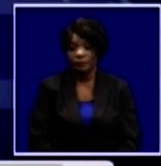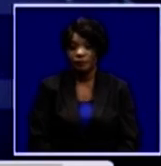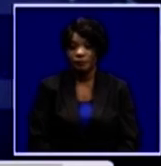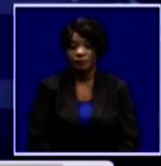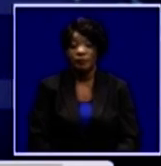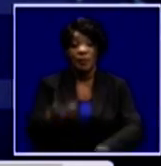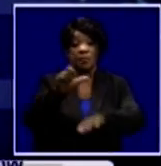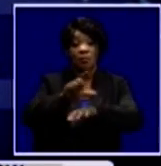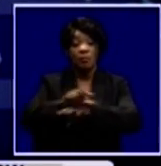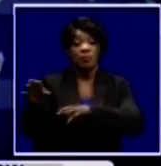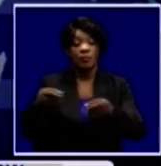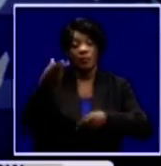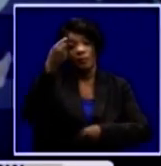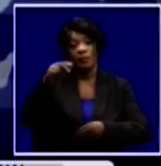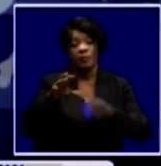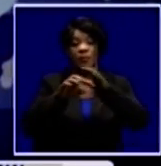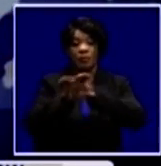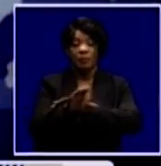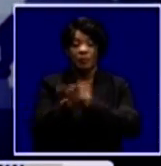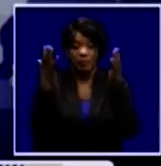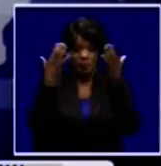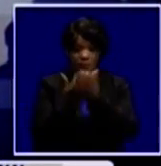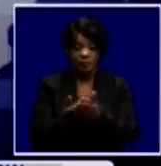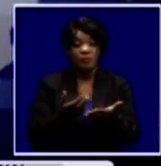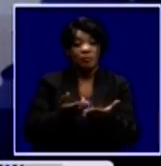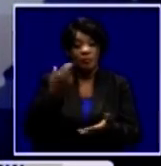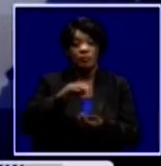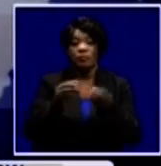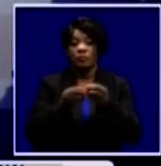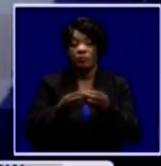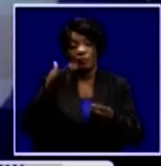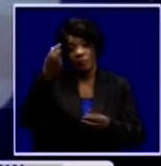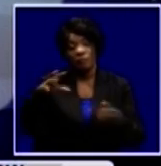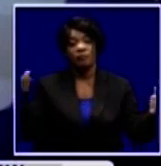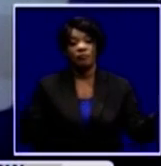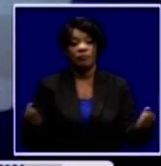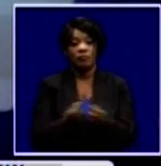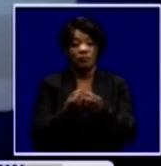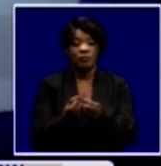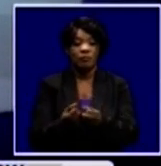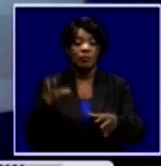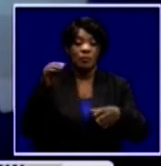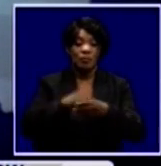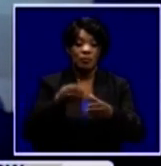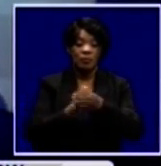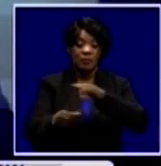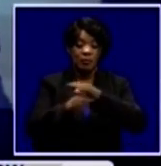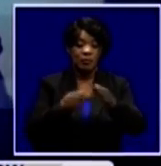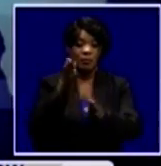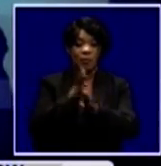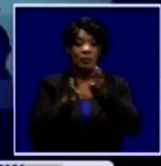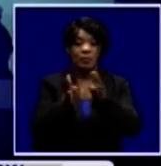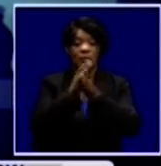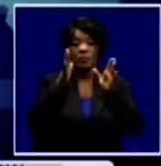Well, the labour movement in the mining sector is saddened by the rise in the number of mine accidents involving mostly